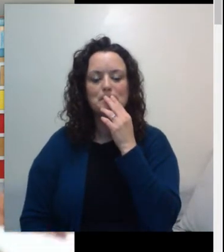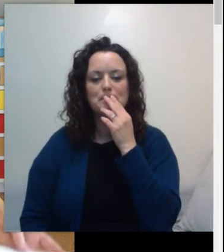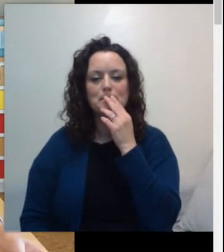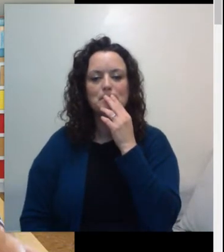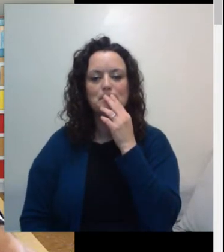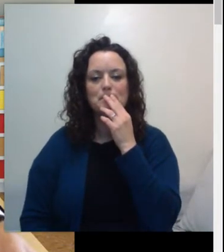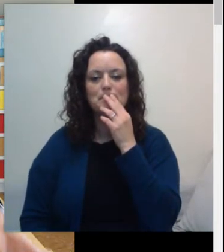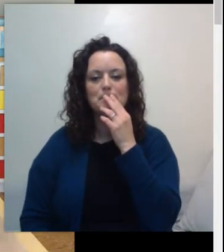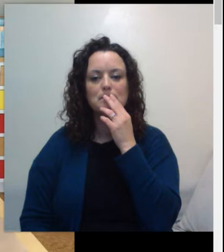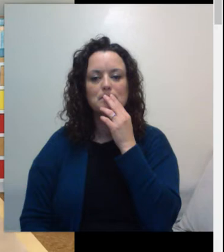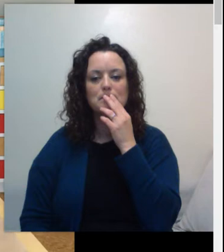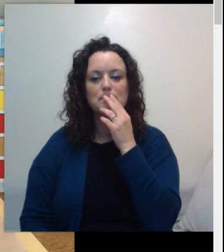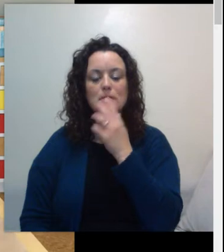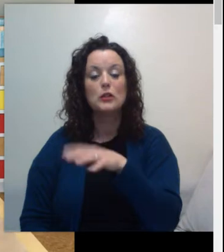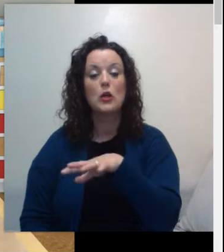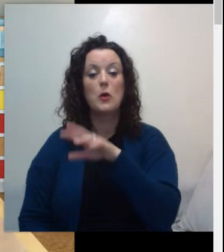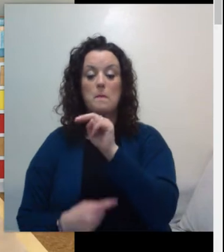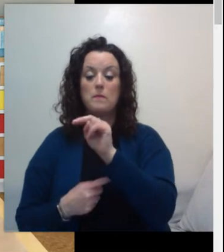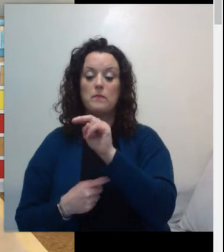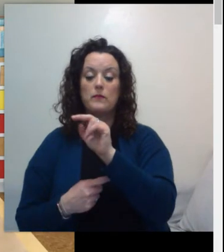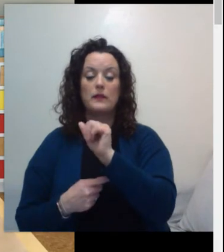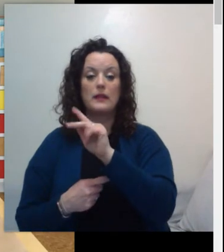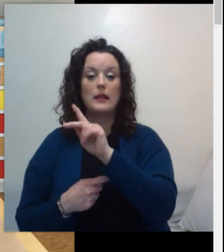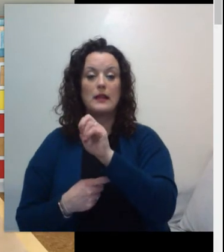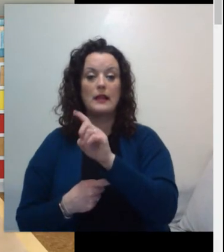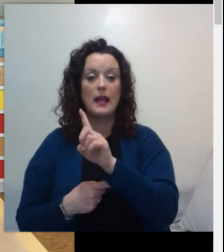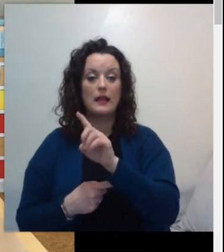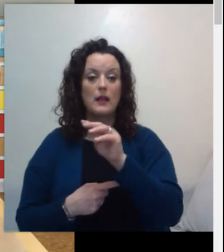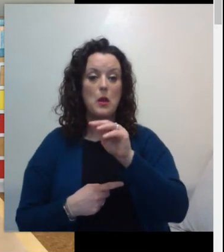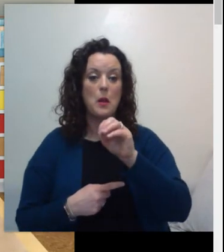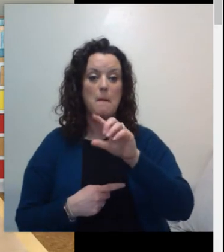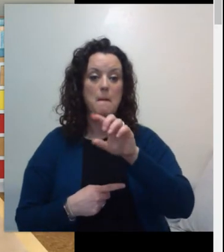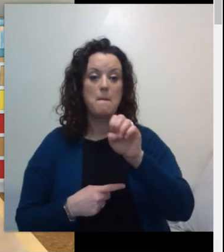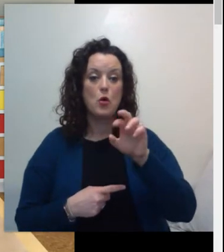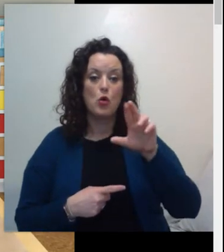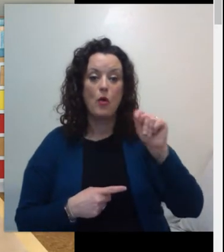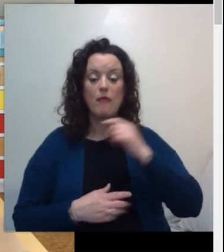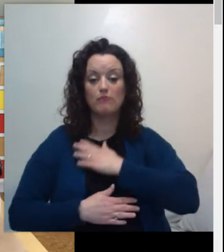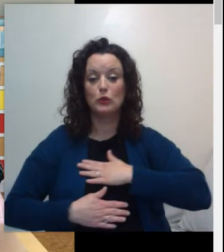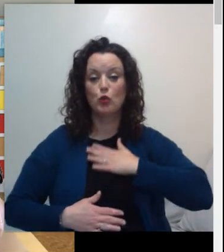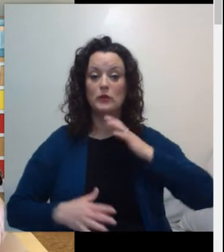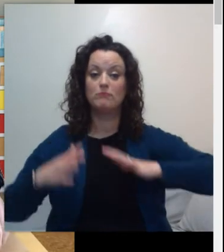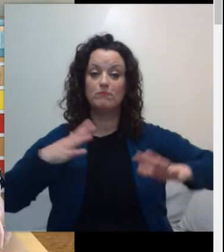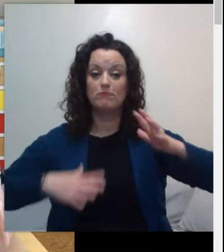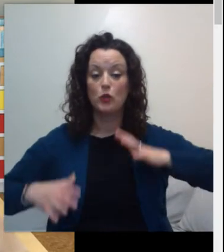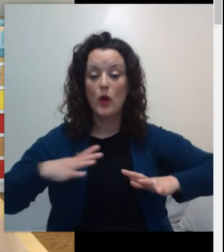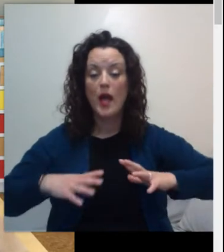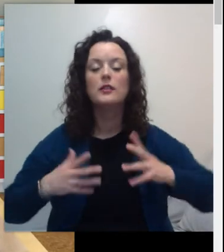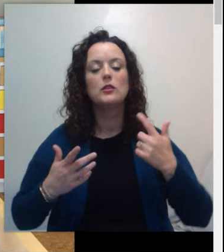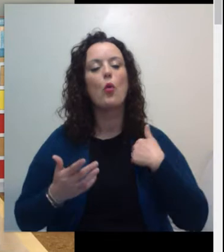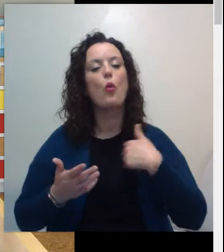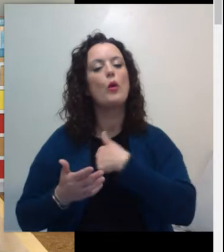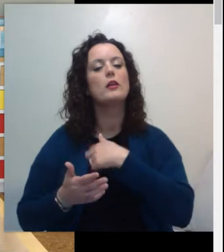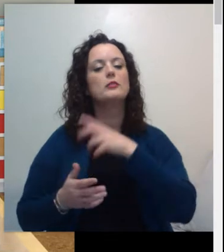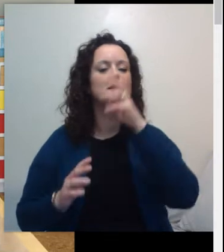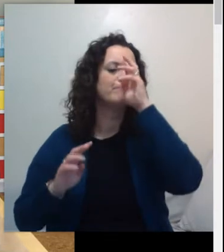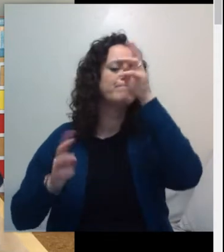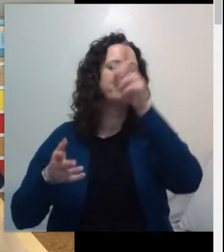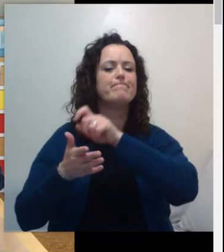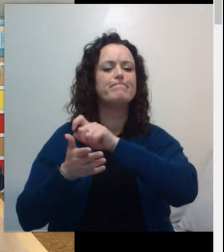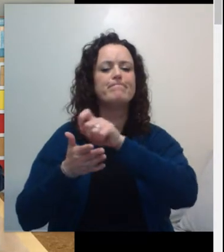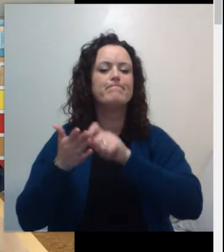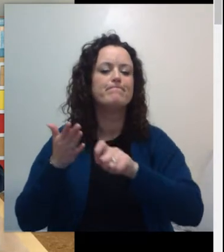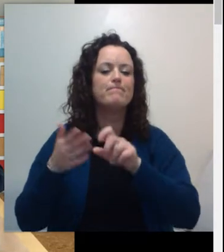Make them all act get stressed. Let's doodle some clothes. Doodle whatever type of clothes you